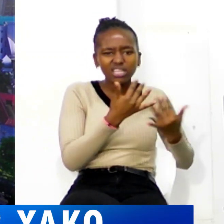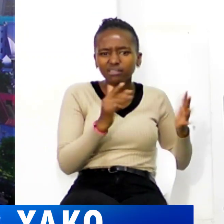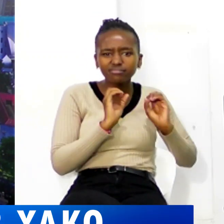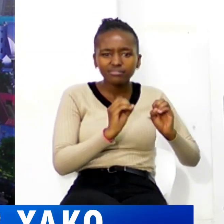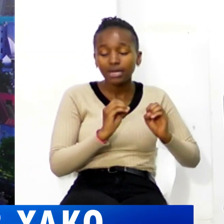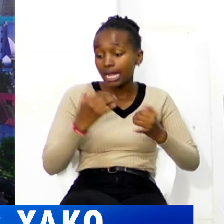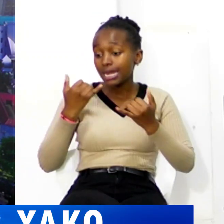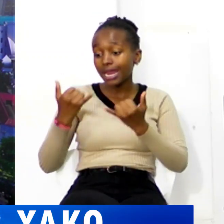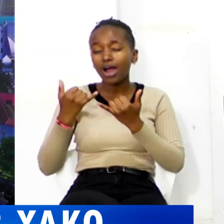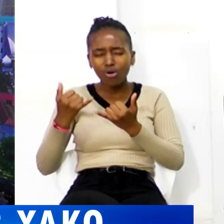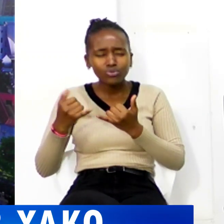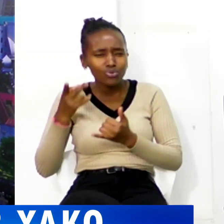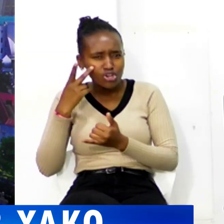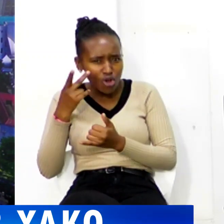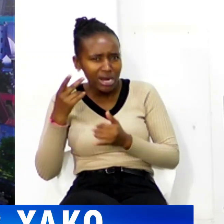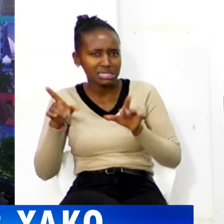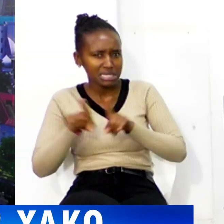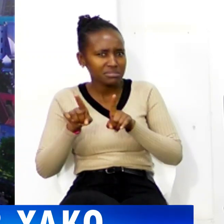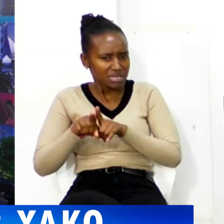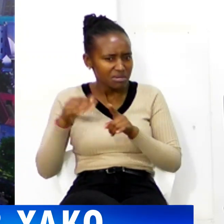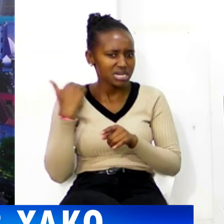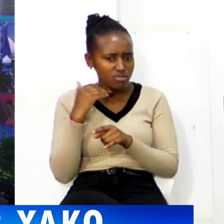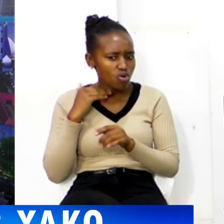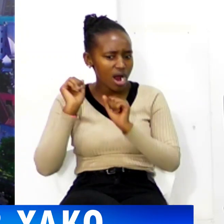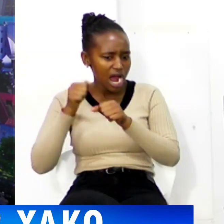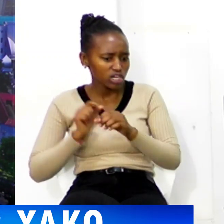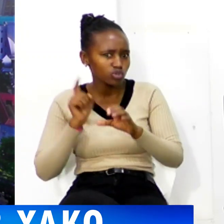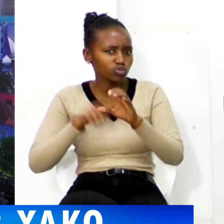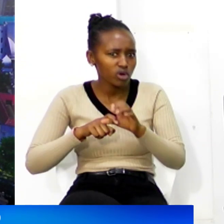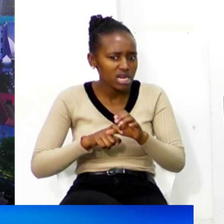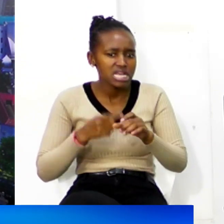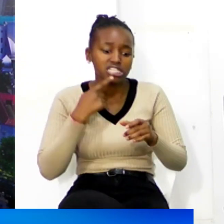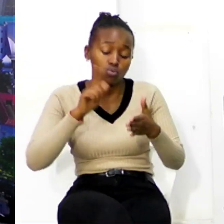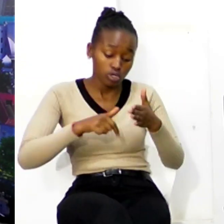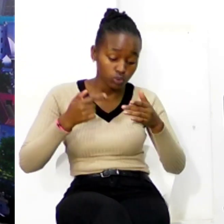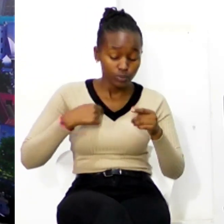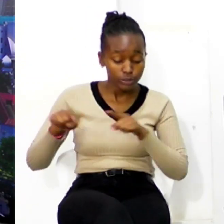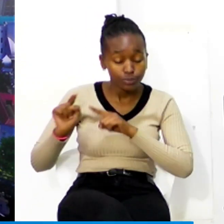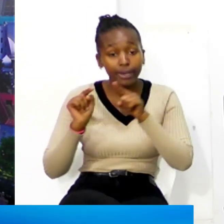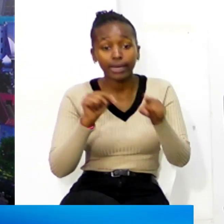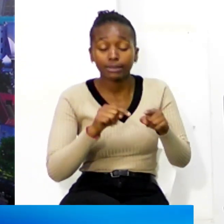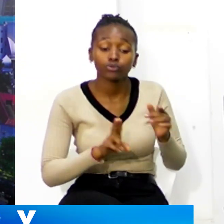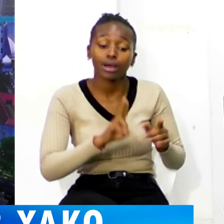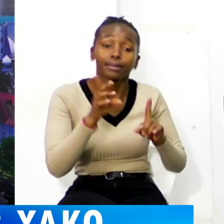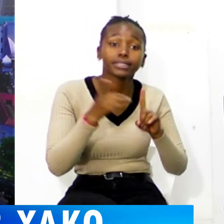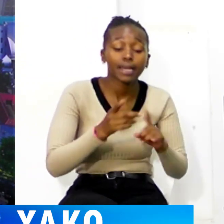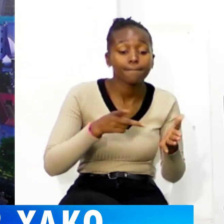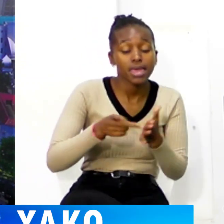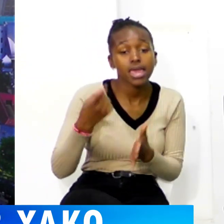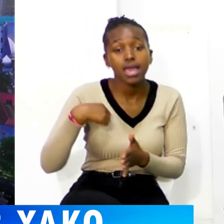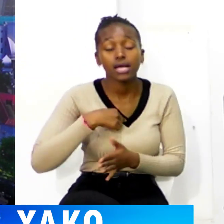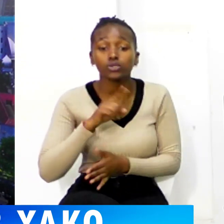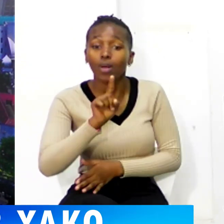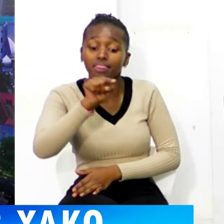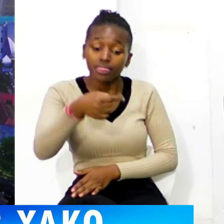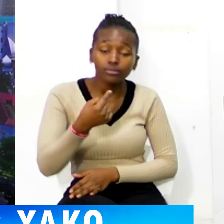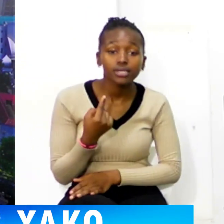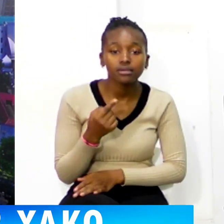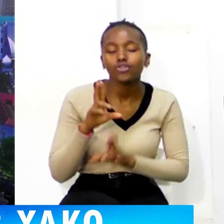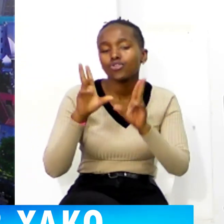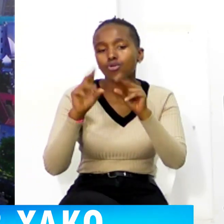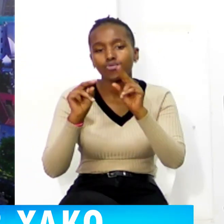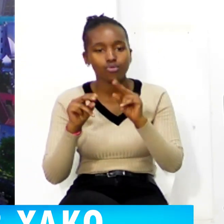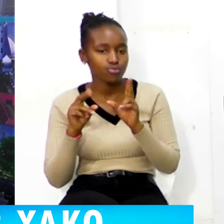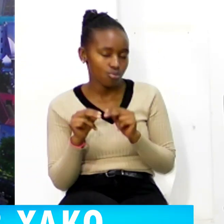way you handle loading of units from the token that you have purchased. Yes. So before we move on to the